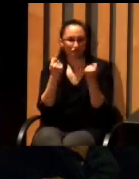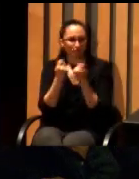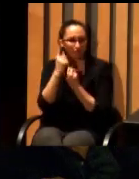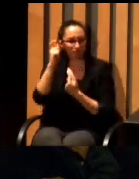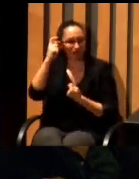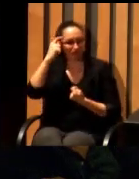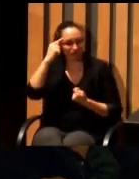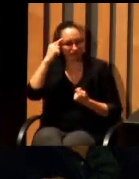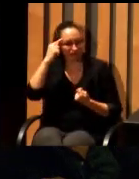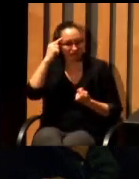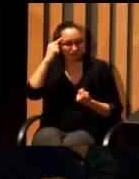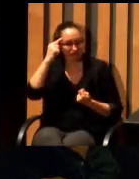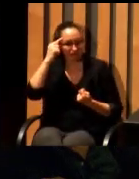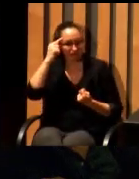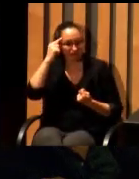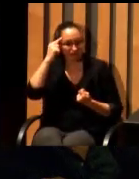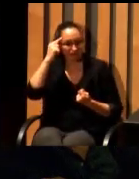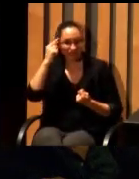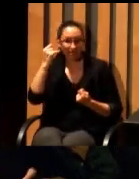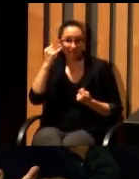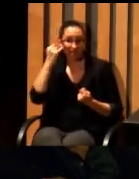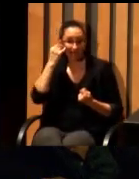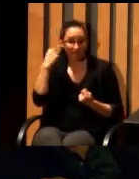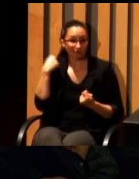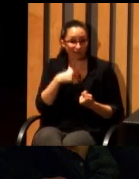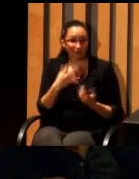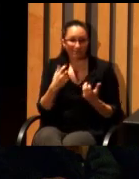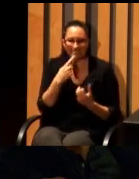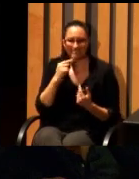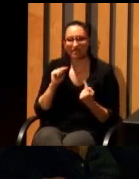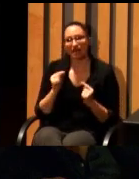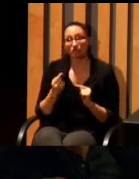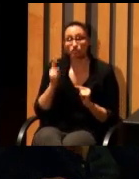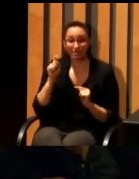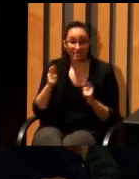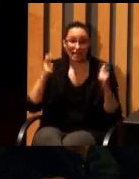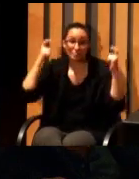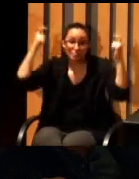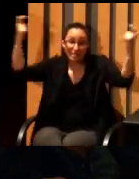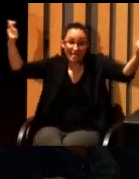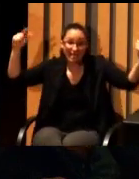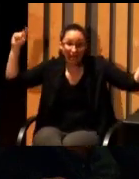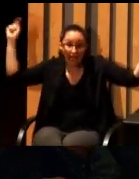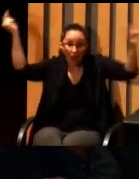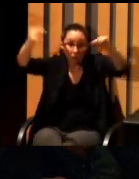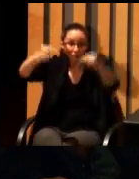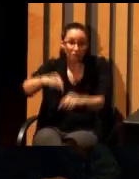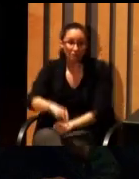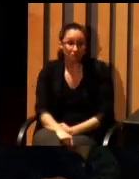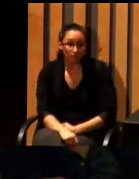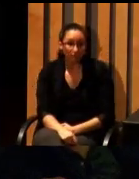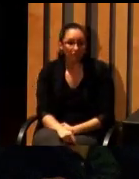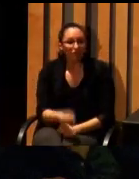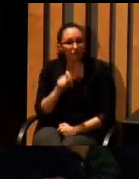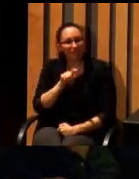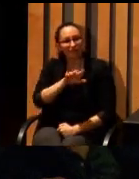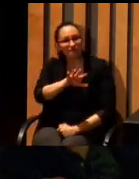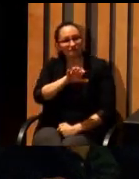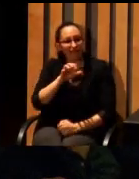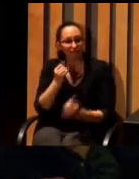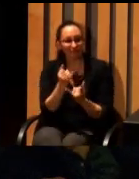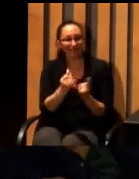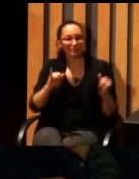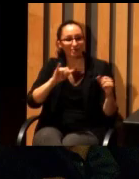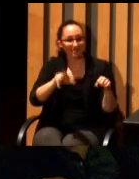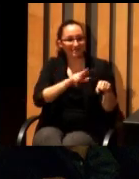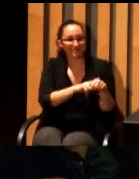I think if we're gonna say ouch, we need a bigger ouch. We need 500 sovereign nations